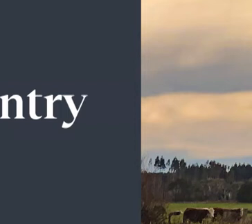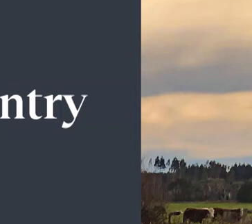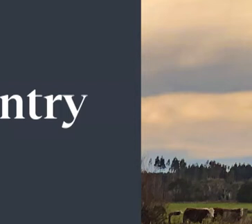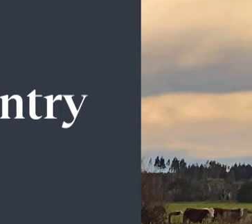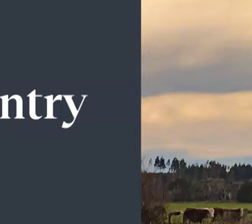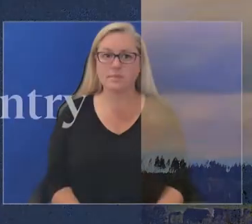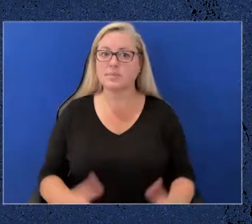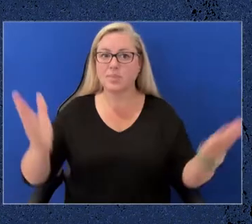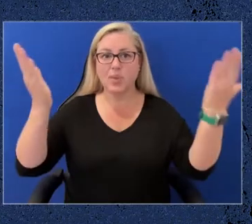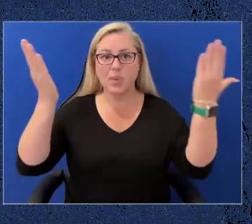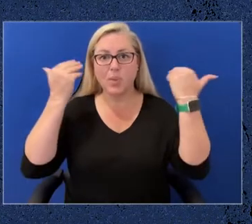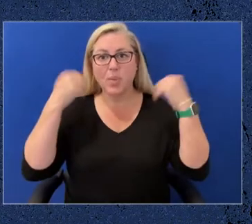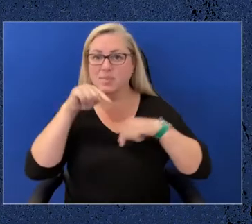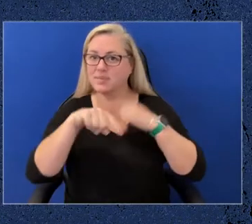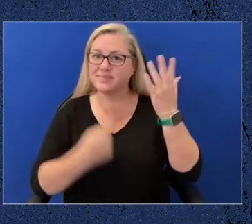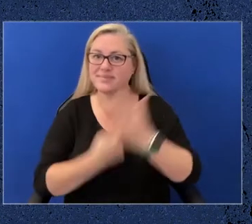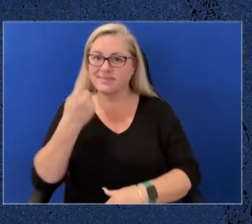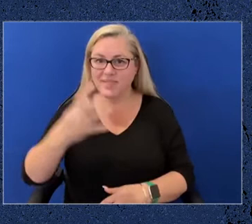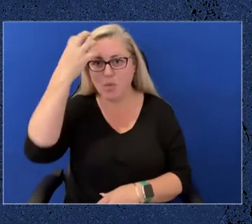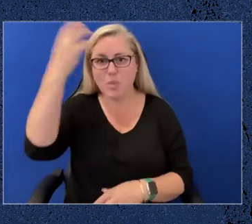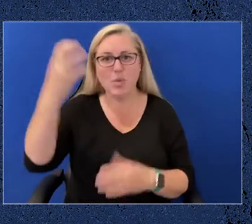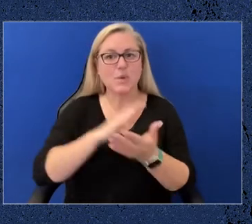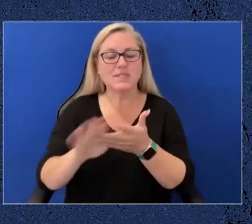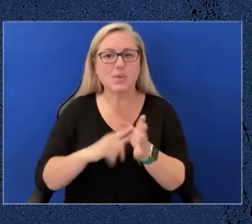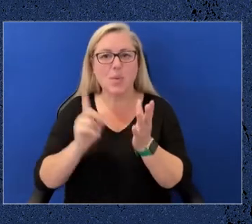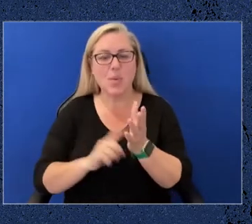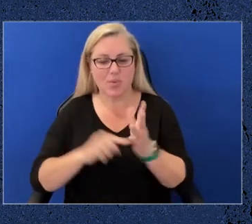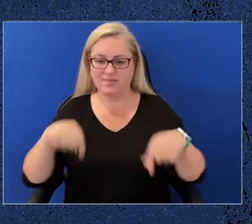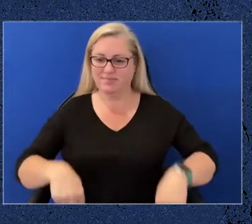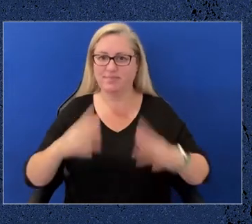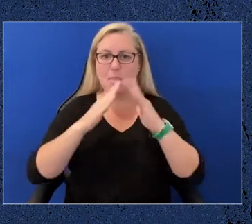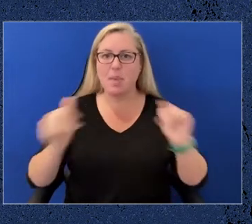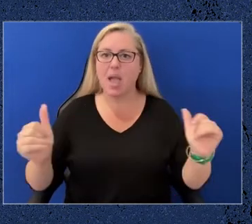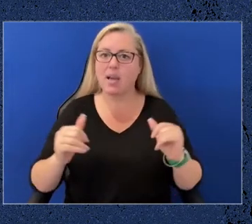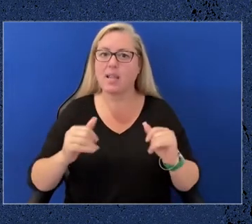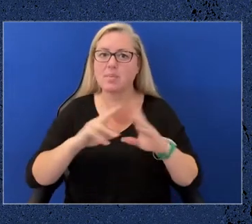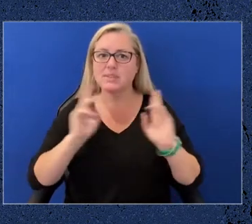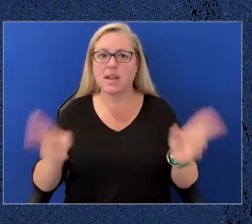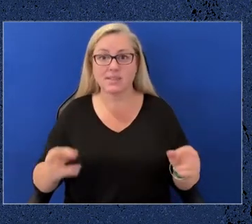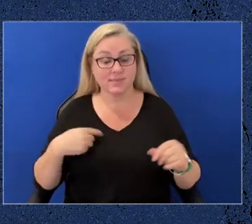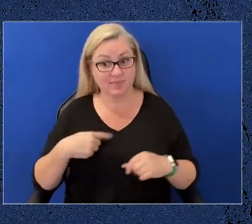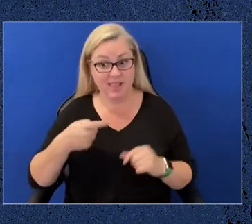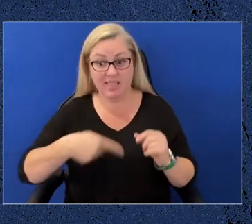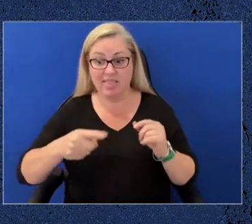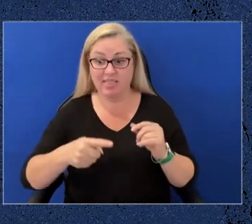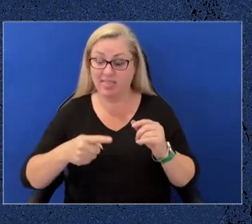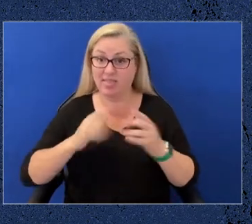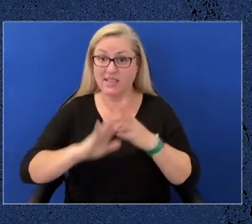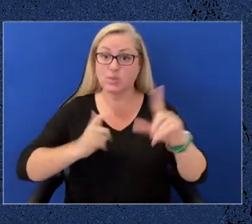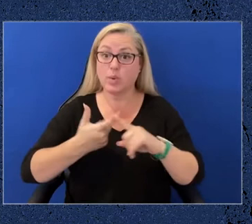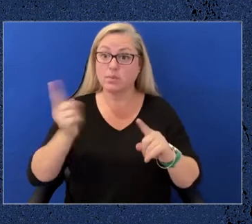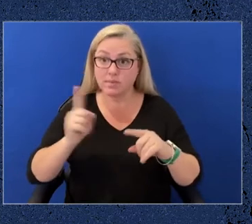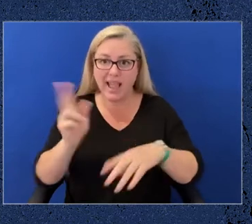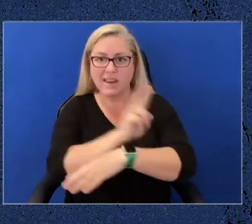Hello and welcome to this event coming to you from Queen's Hall here at Parliament House. We're marking NAIDOC Week this year by presenting this discussion